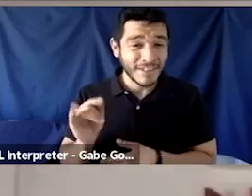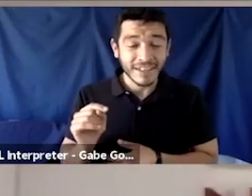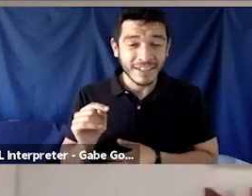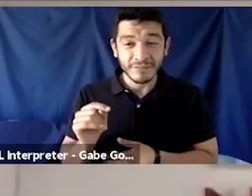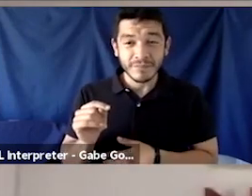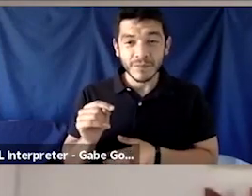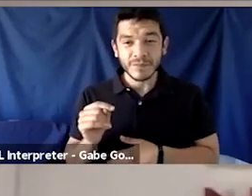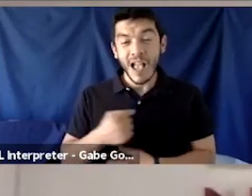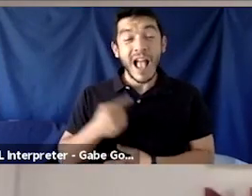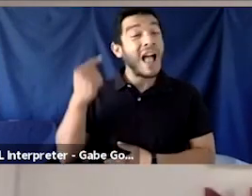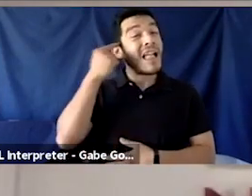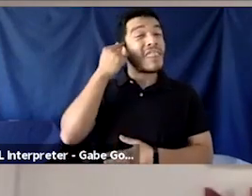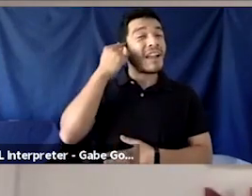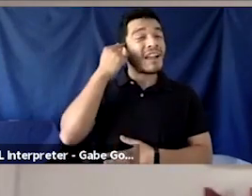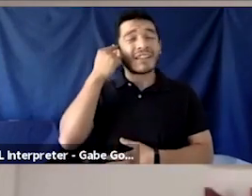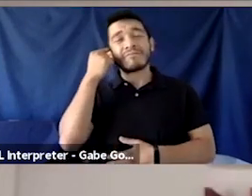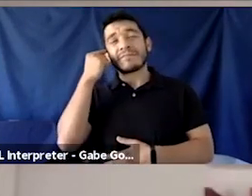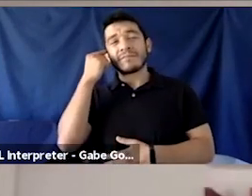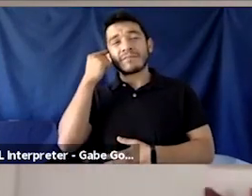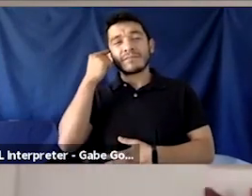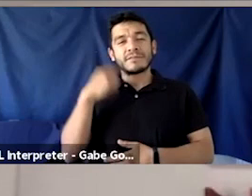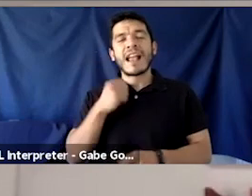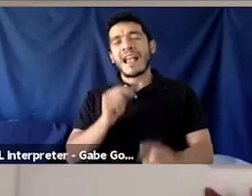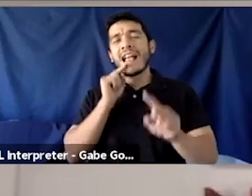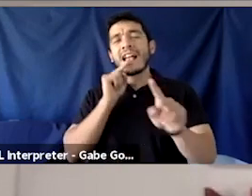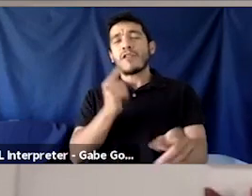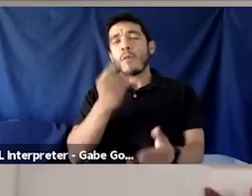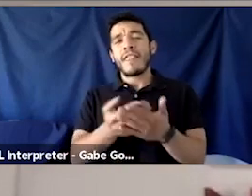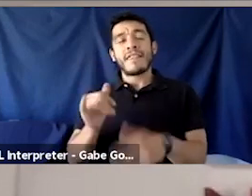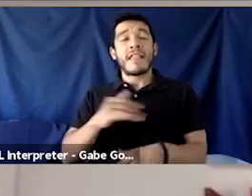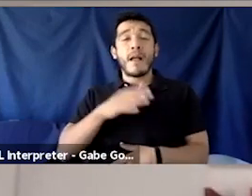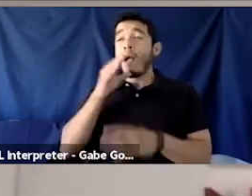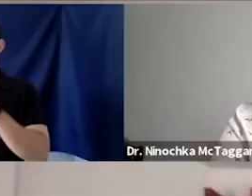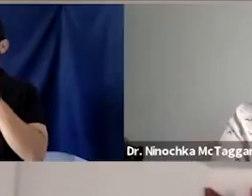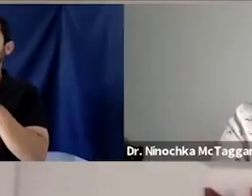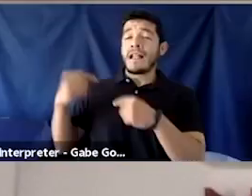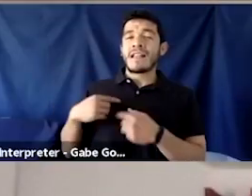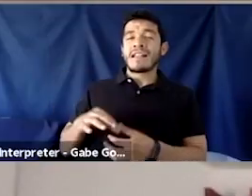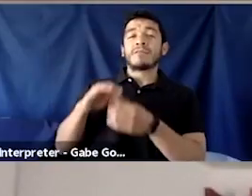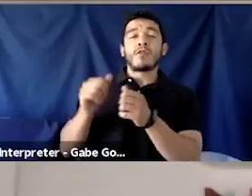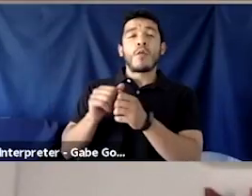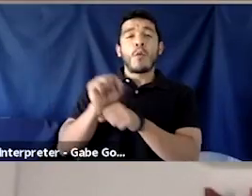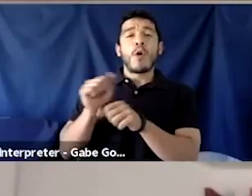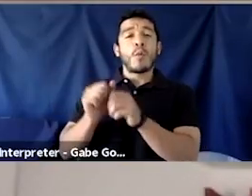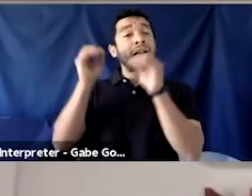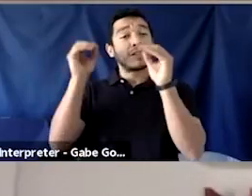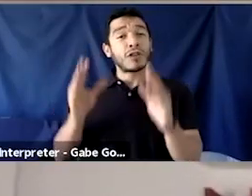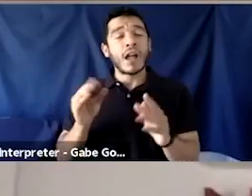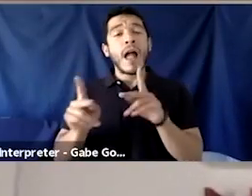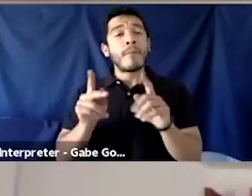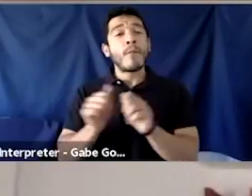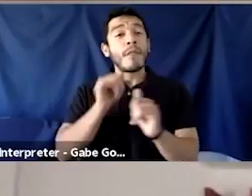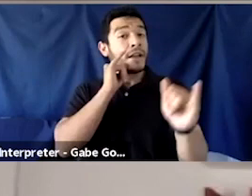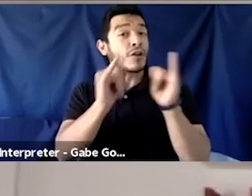Well, I think I can talk to one thing that my mom has taught me, especially about my interactions with teachers and with people that I've done interviews with, is that a